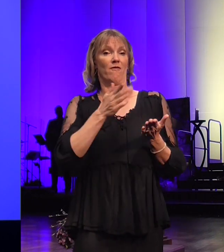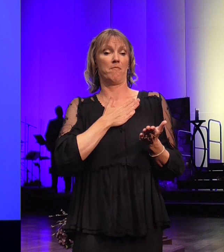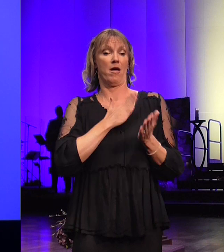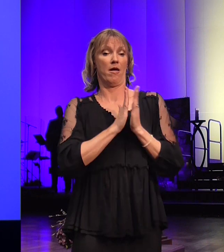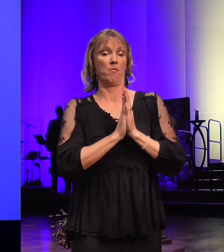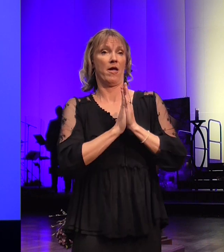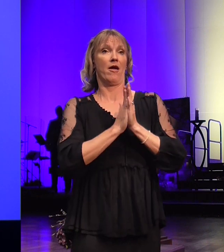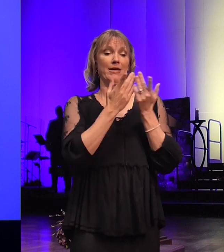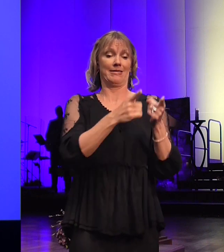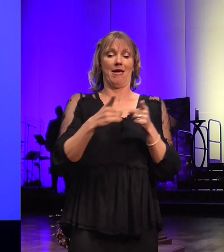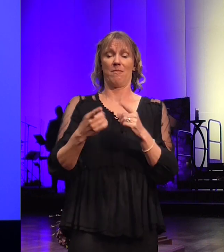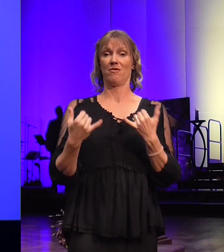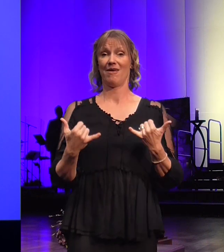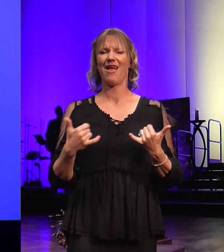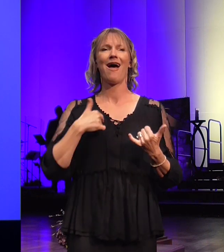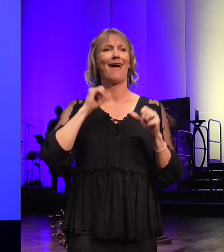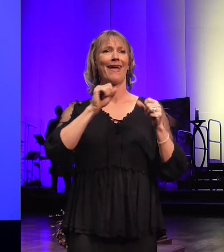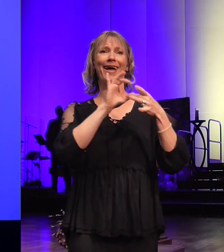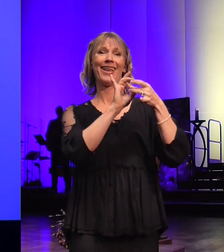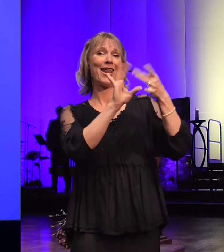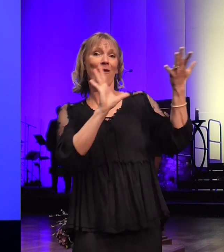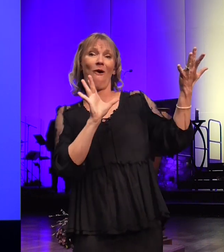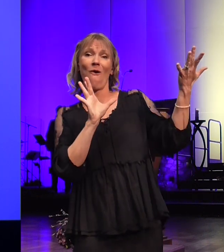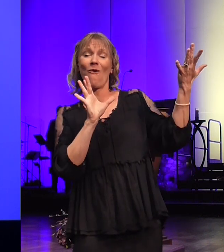unfolding now, I can let it go.